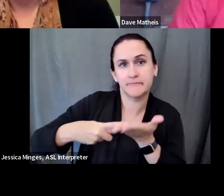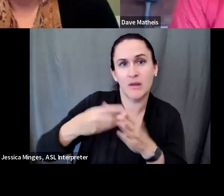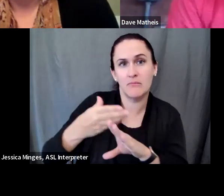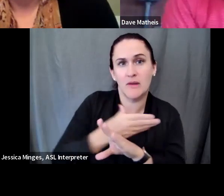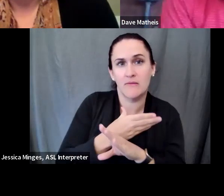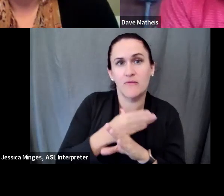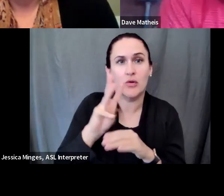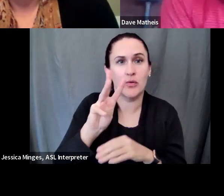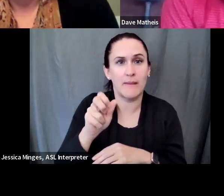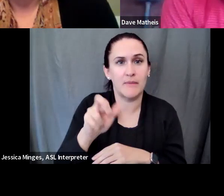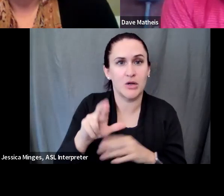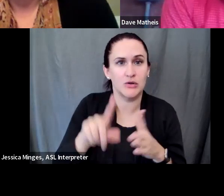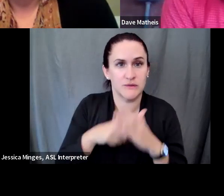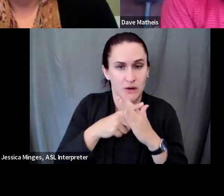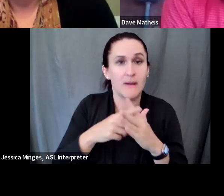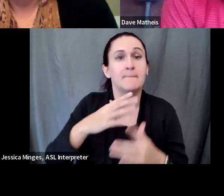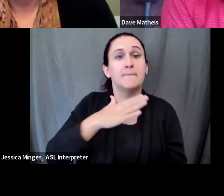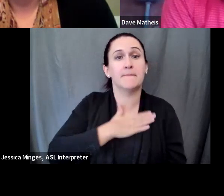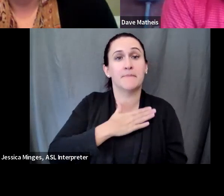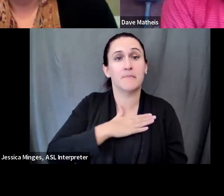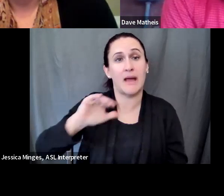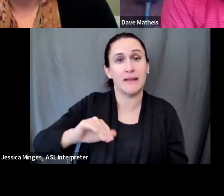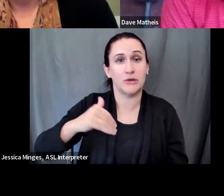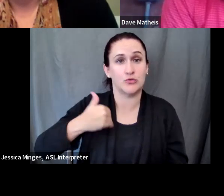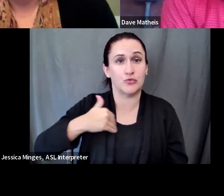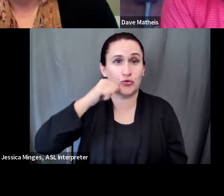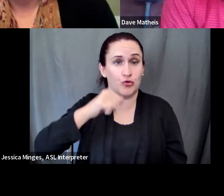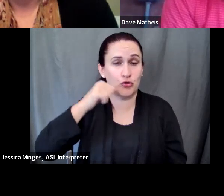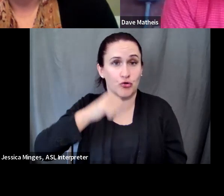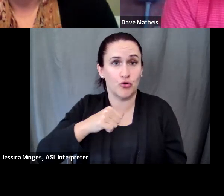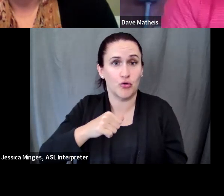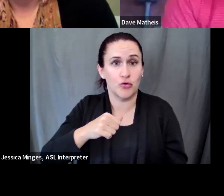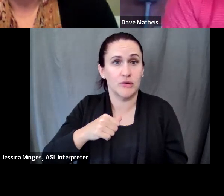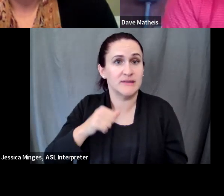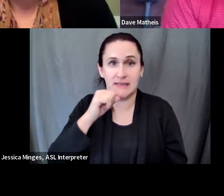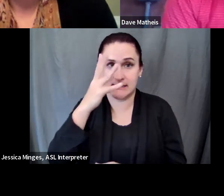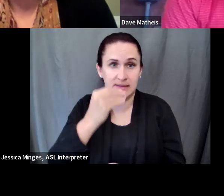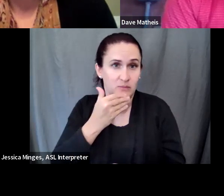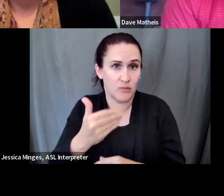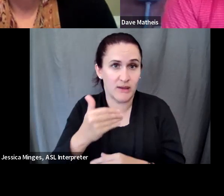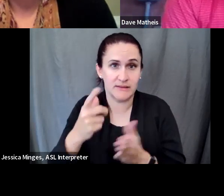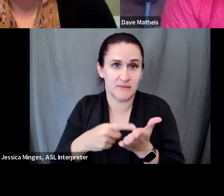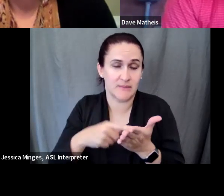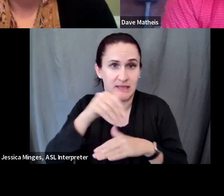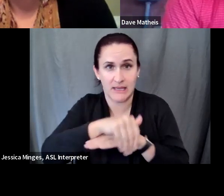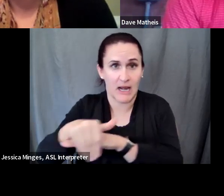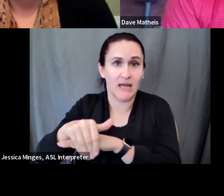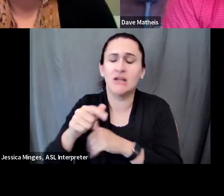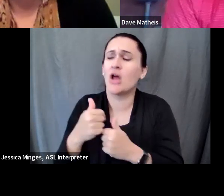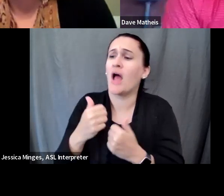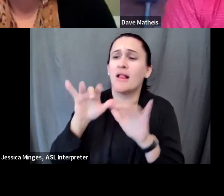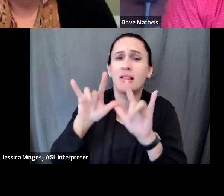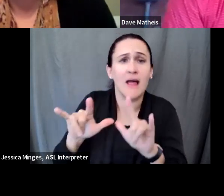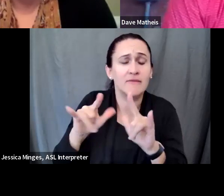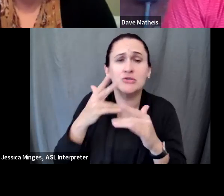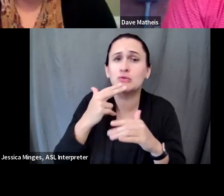webinar started. My little girl doesn't sleep sometimes at night. I love her to death, and she's the cutest little